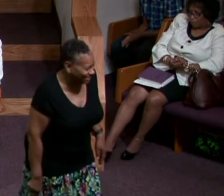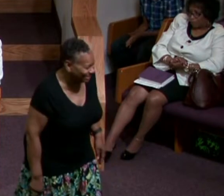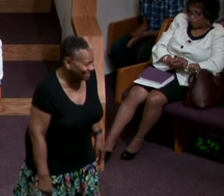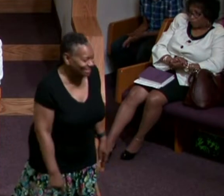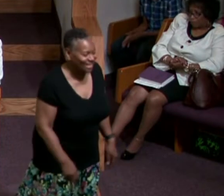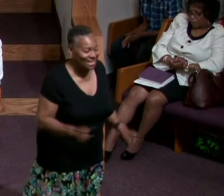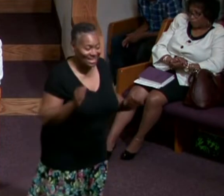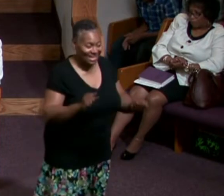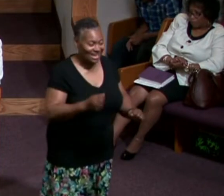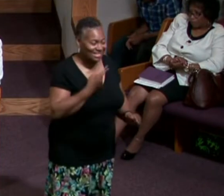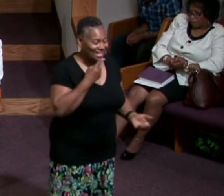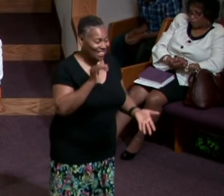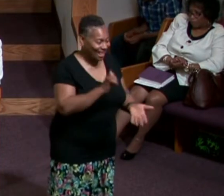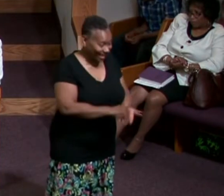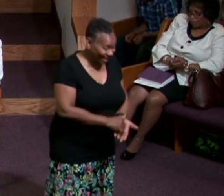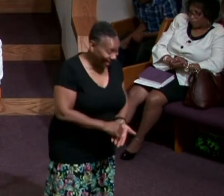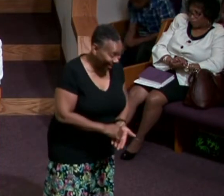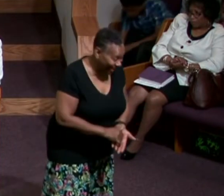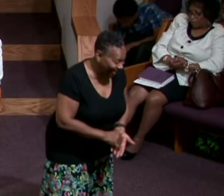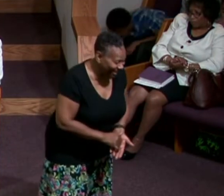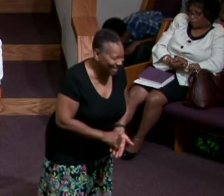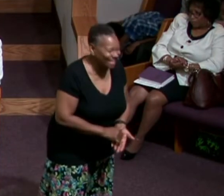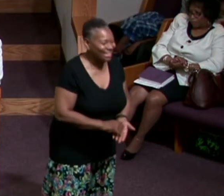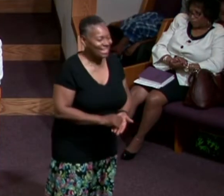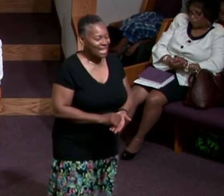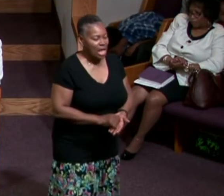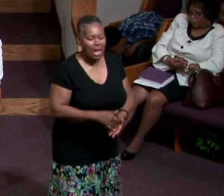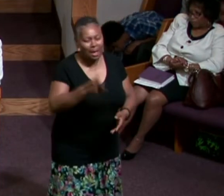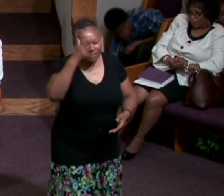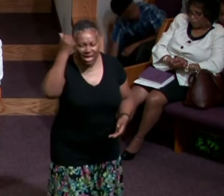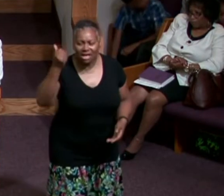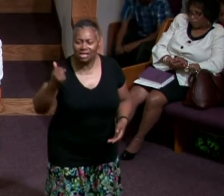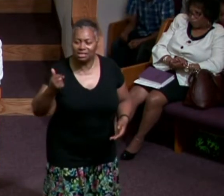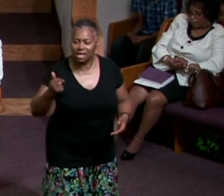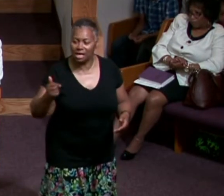Can I say that again? Just because he wears jeans